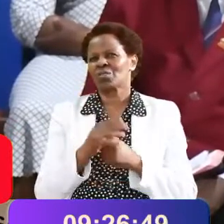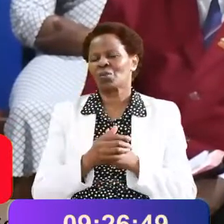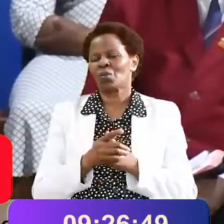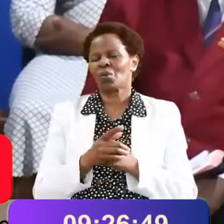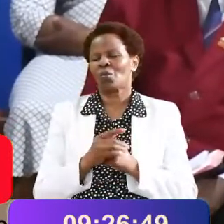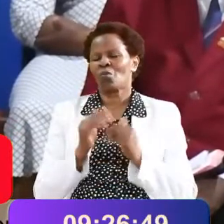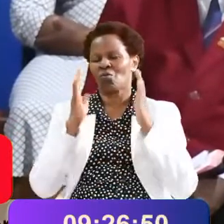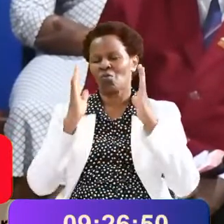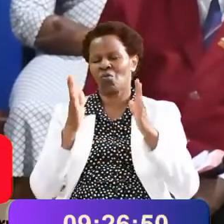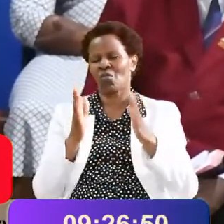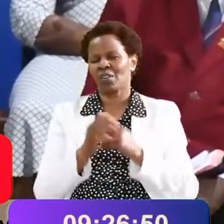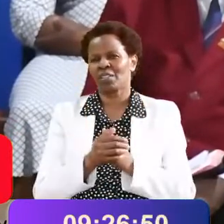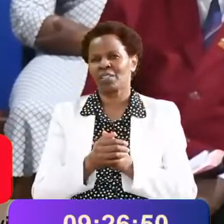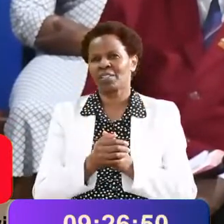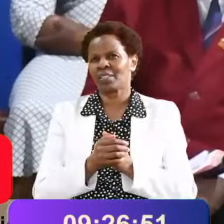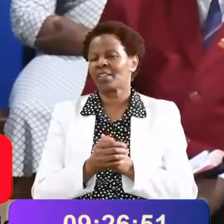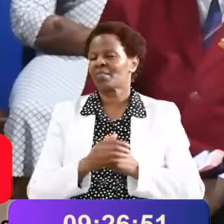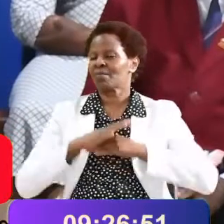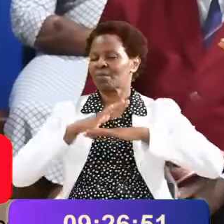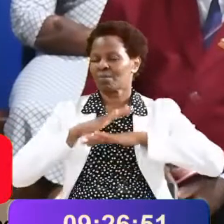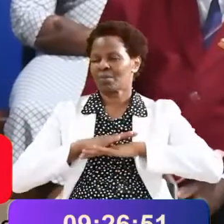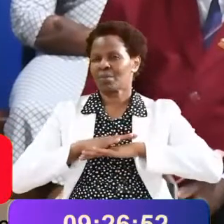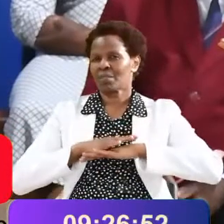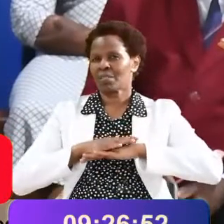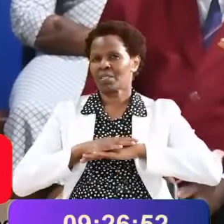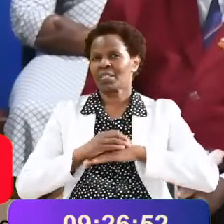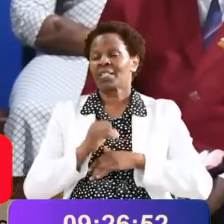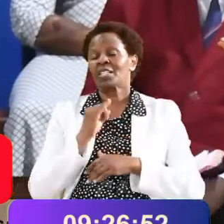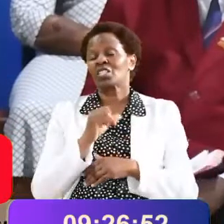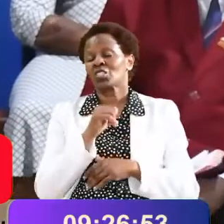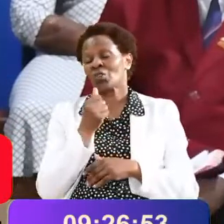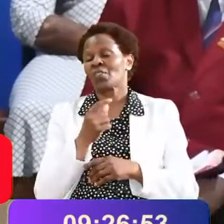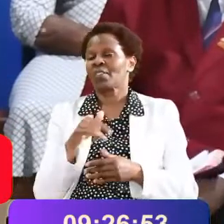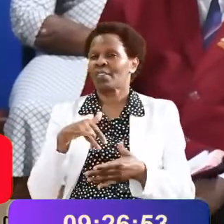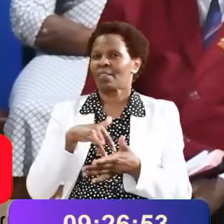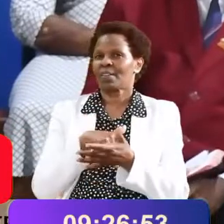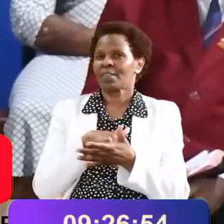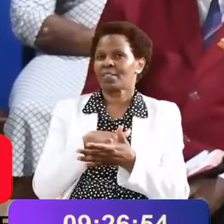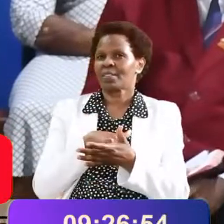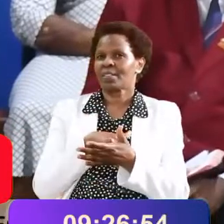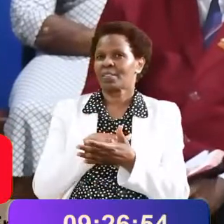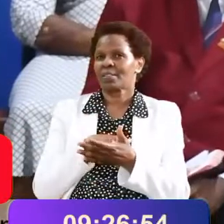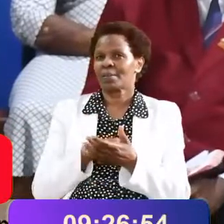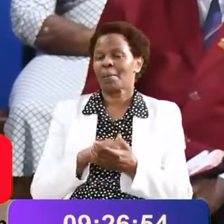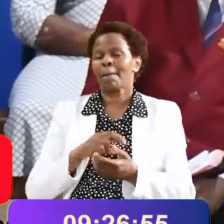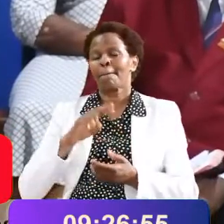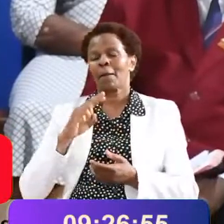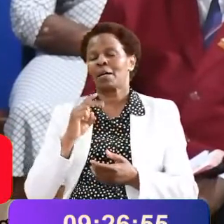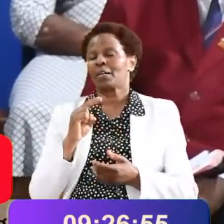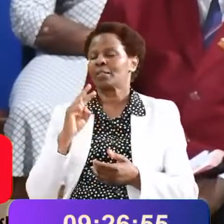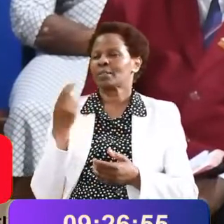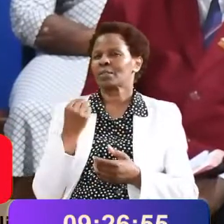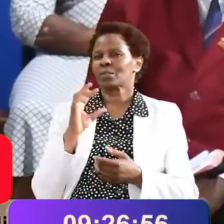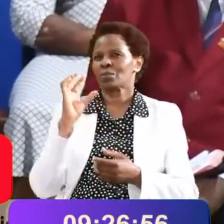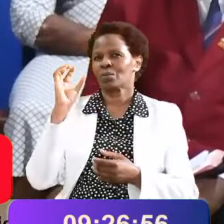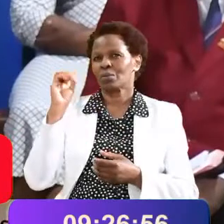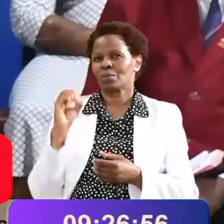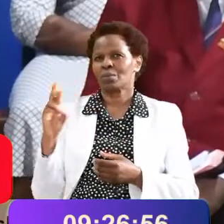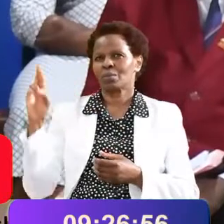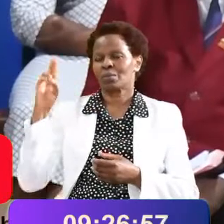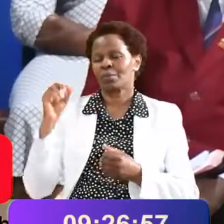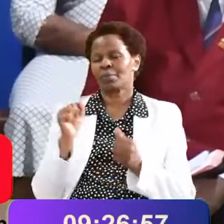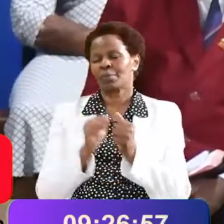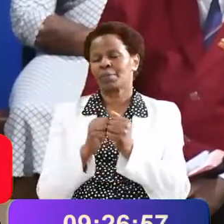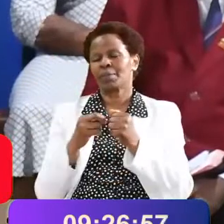is that contentment does not mean lack of ambition. In 2 Corinthians 3:18, the Bible says, but we